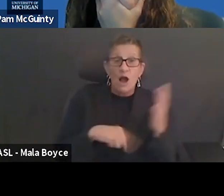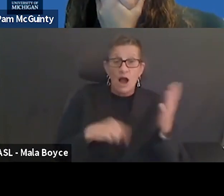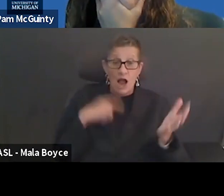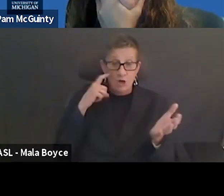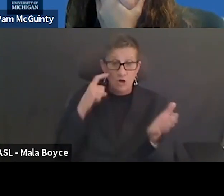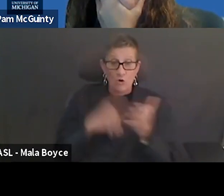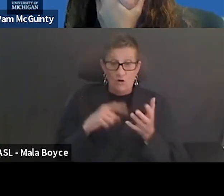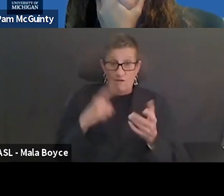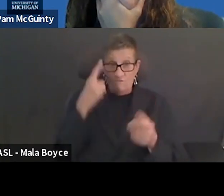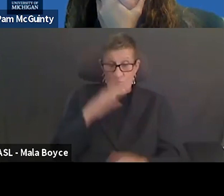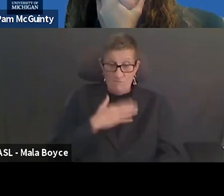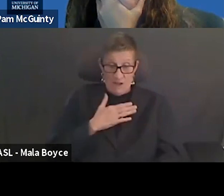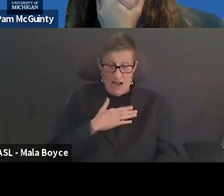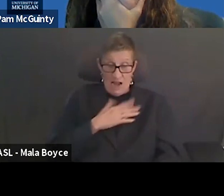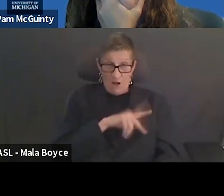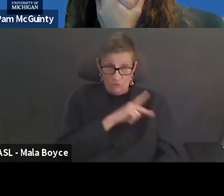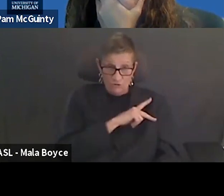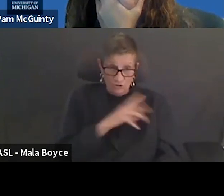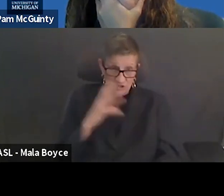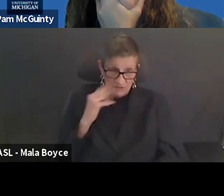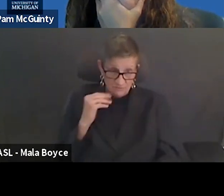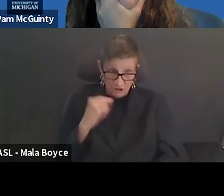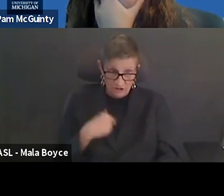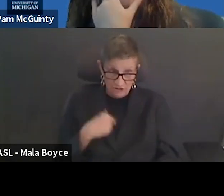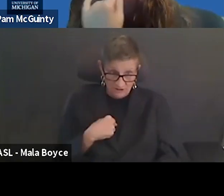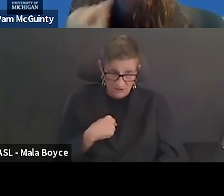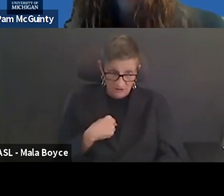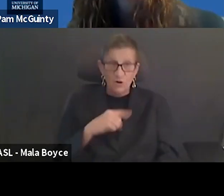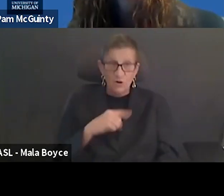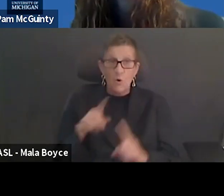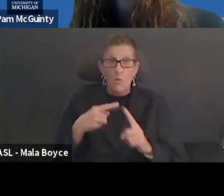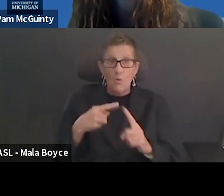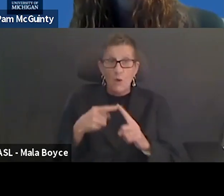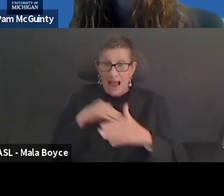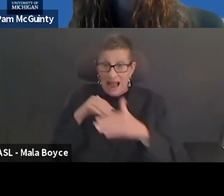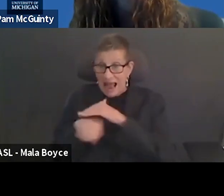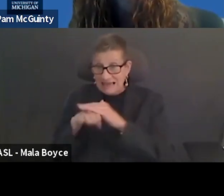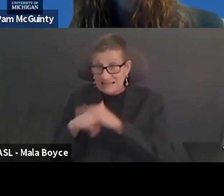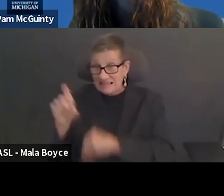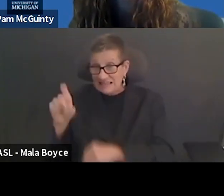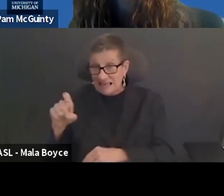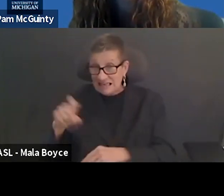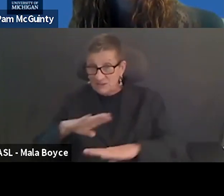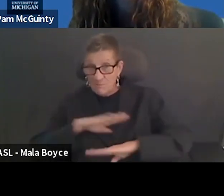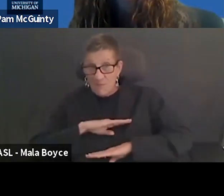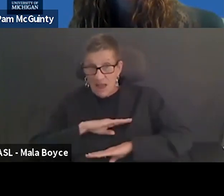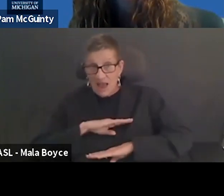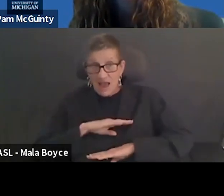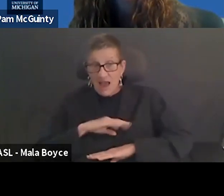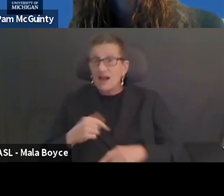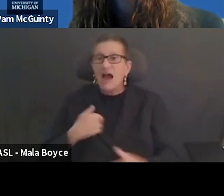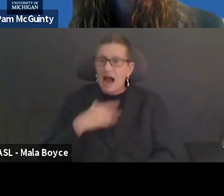my own personal experience was that when my access needs were met, I stopped hating